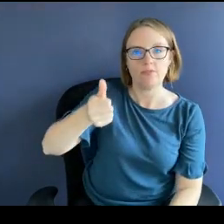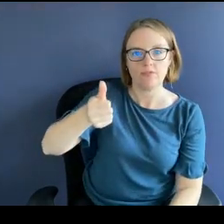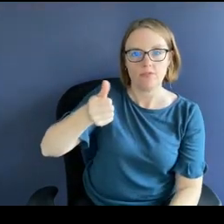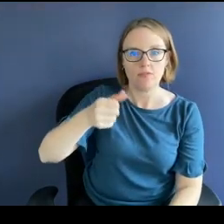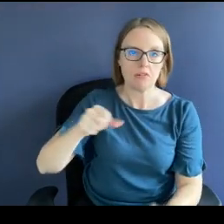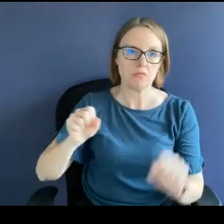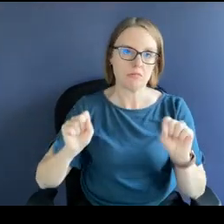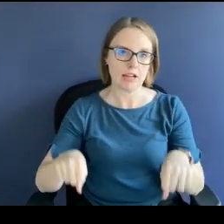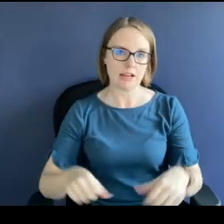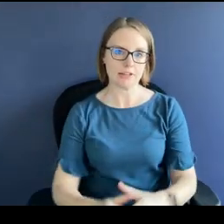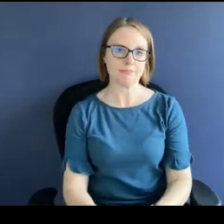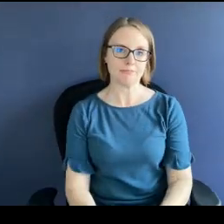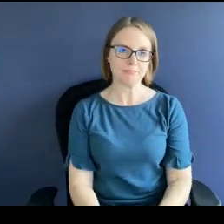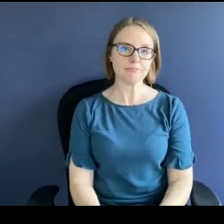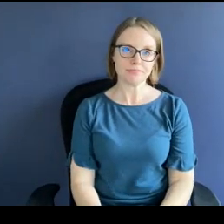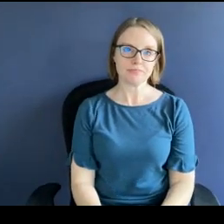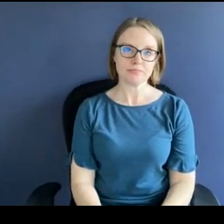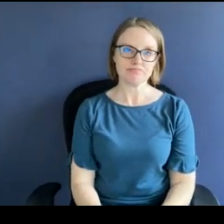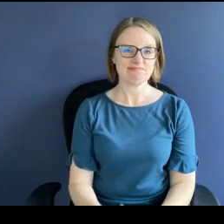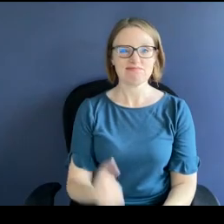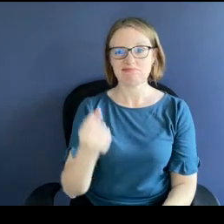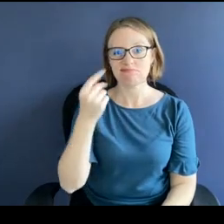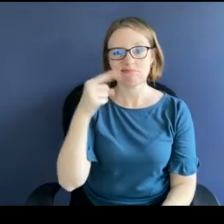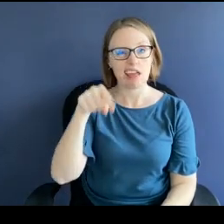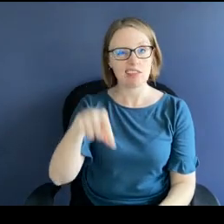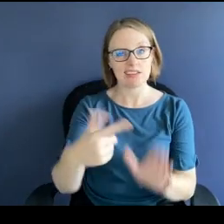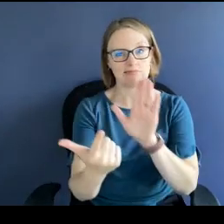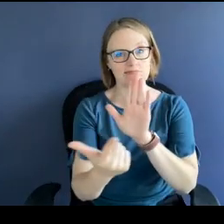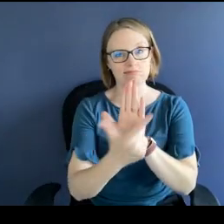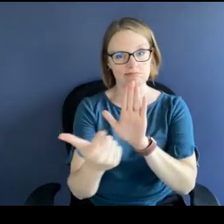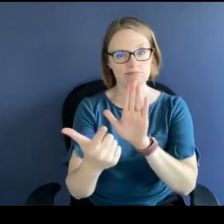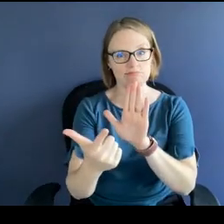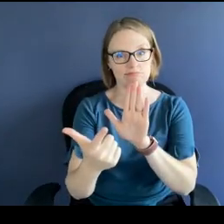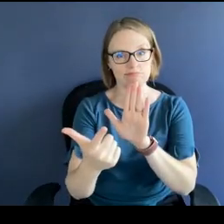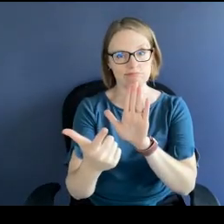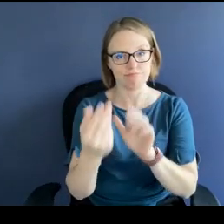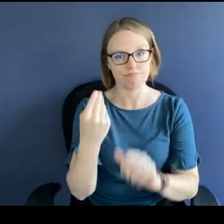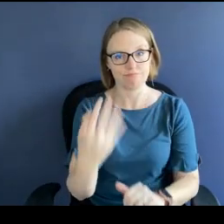harm, and this is not allowed under the guidelines.